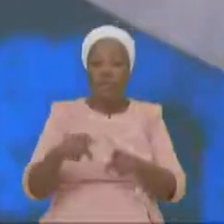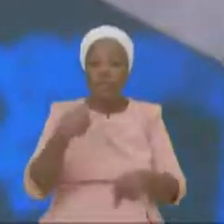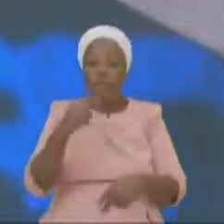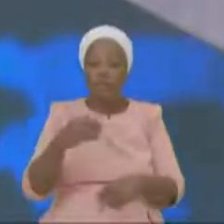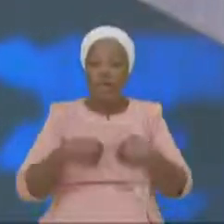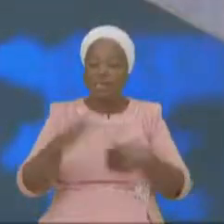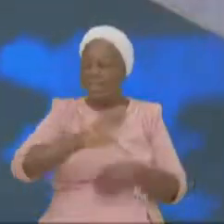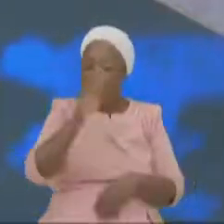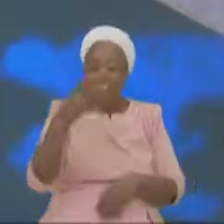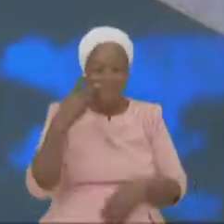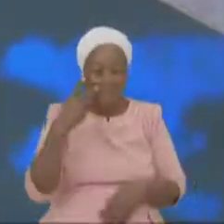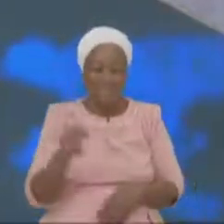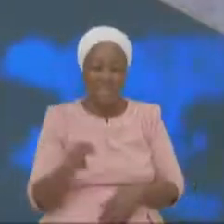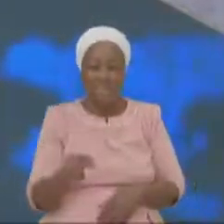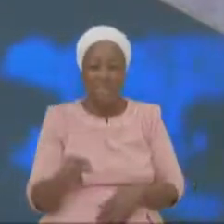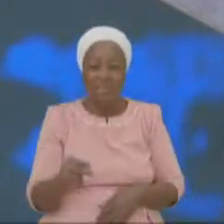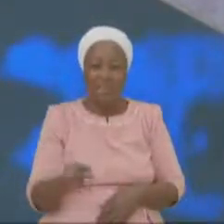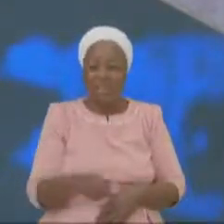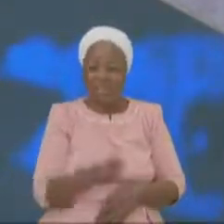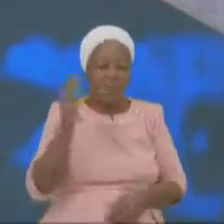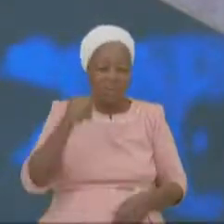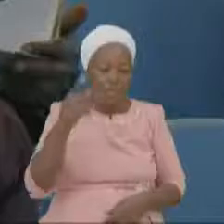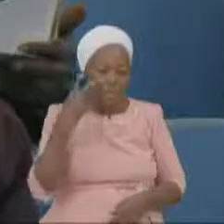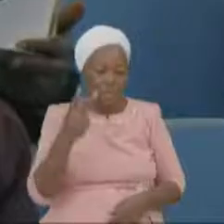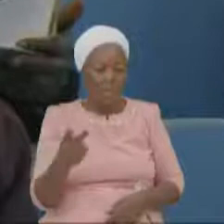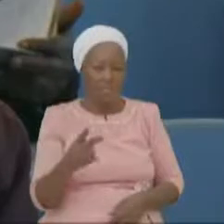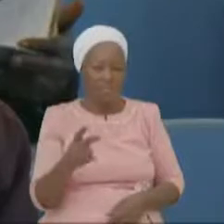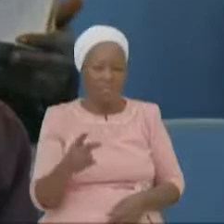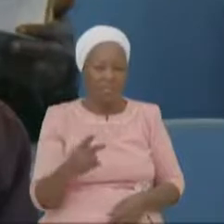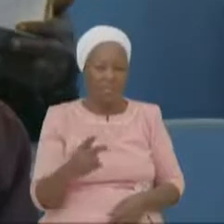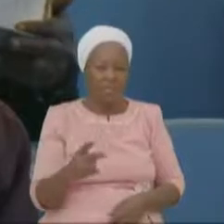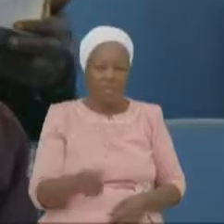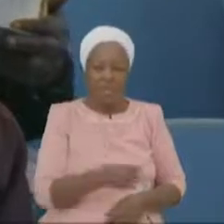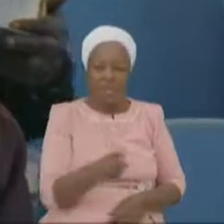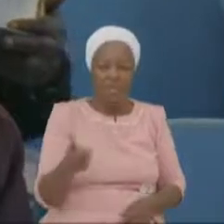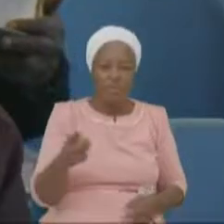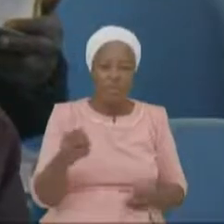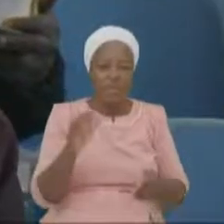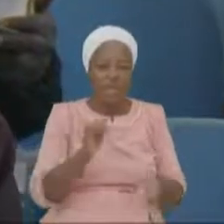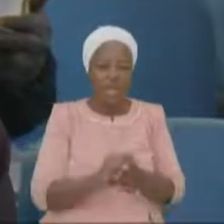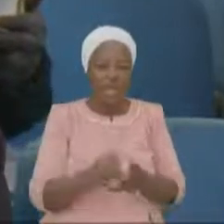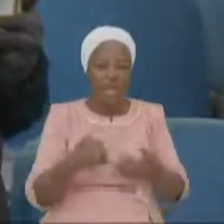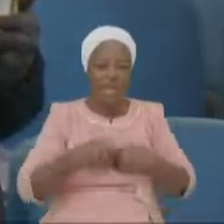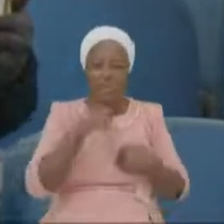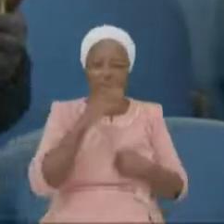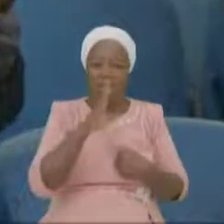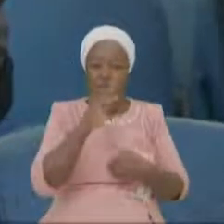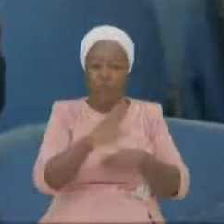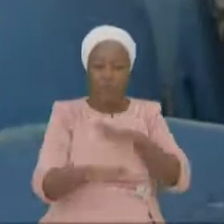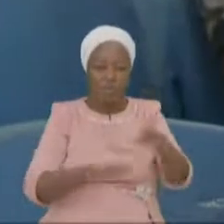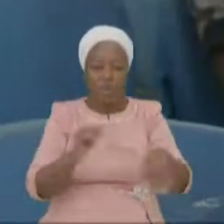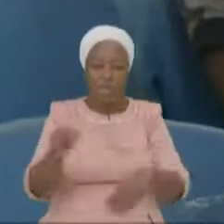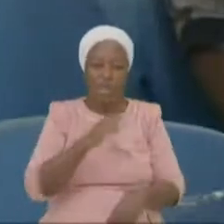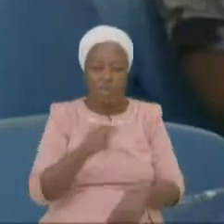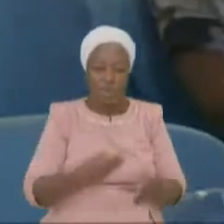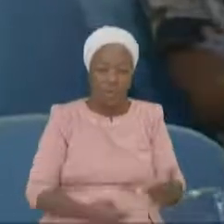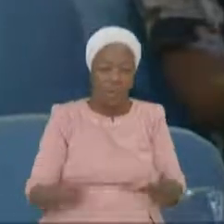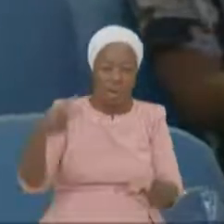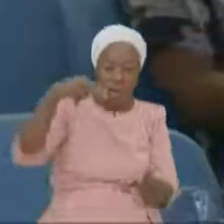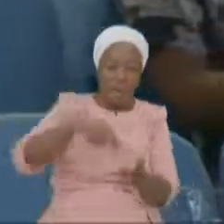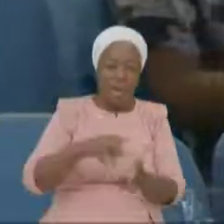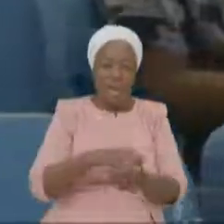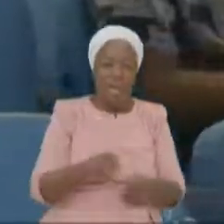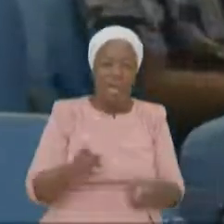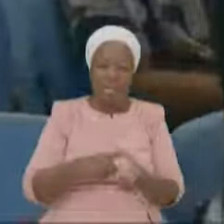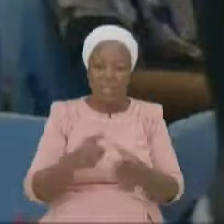never seen, they will see. Those who have not been walking, they'll rise up, they'll leap